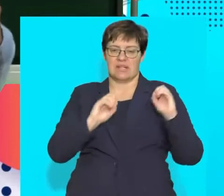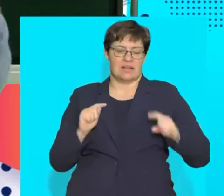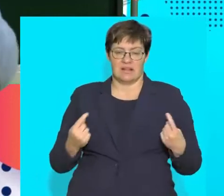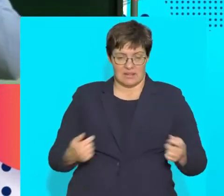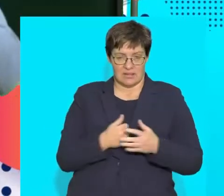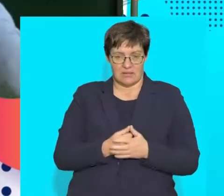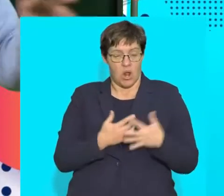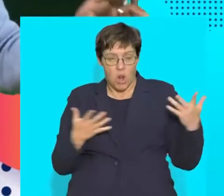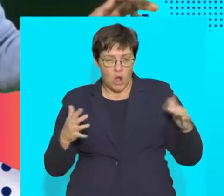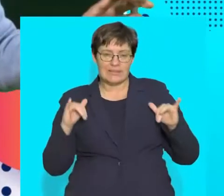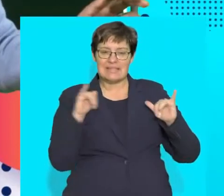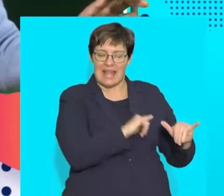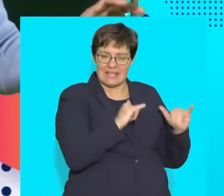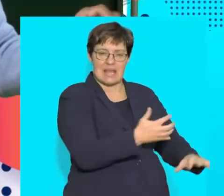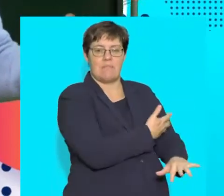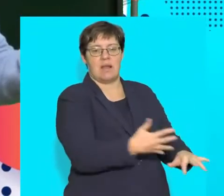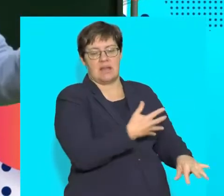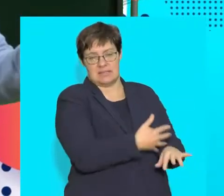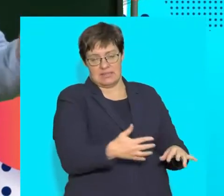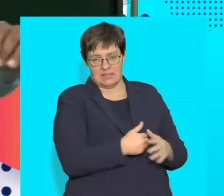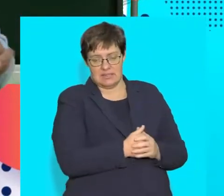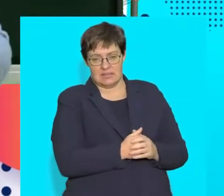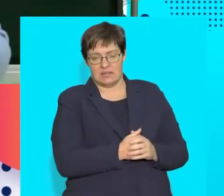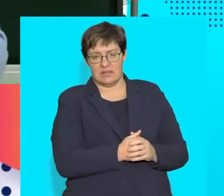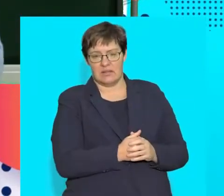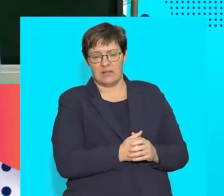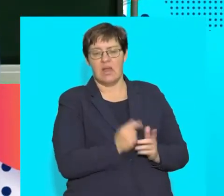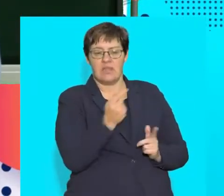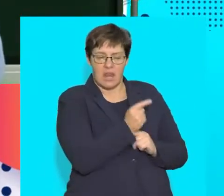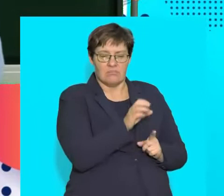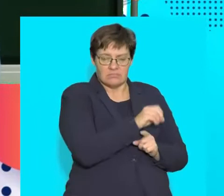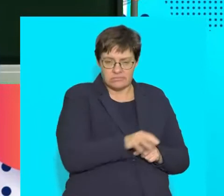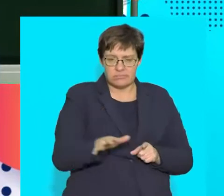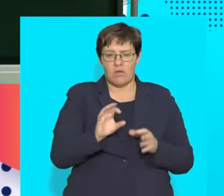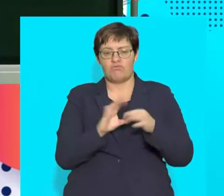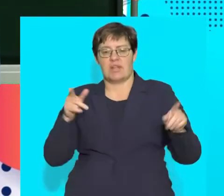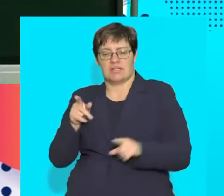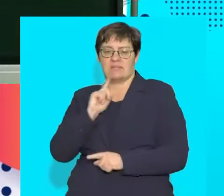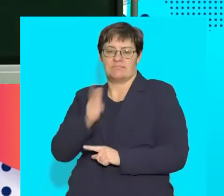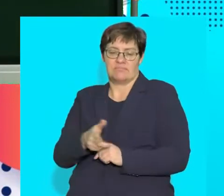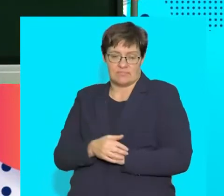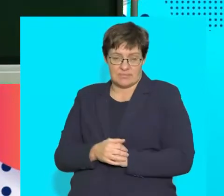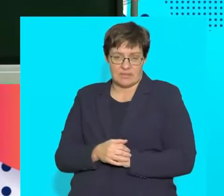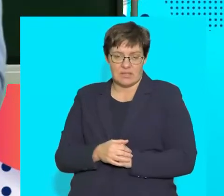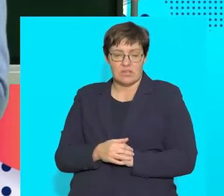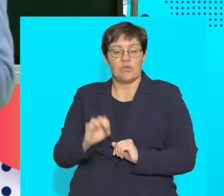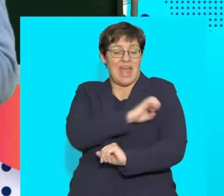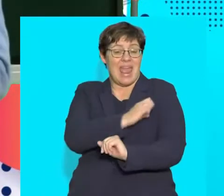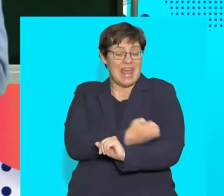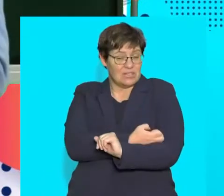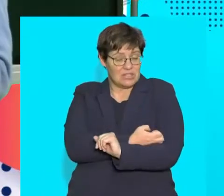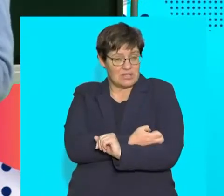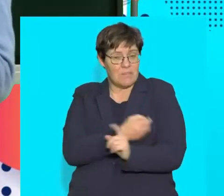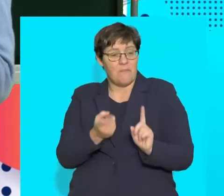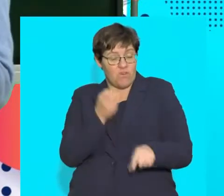of that glucose remains in the bloodstream, and then it's filtered out and released as urine. So the energy that we would get